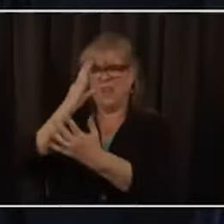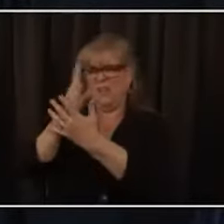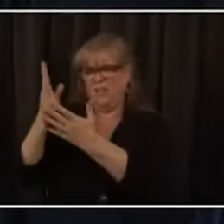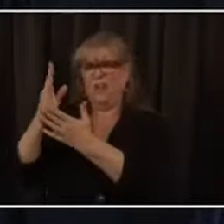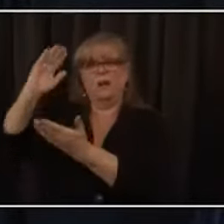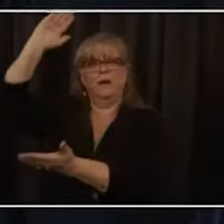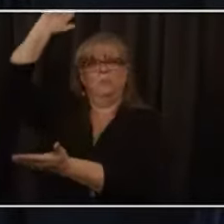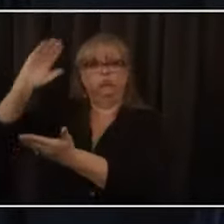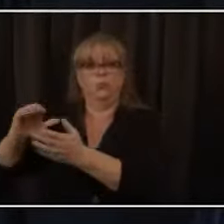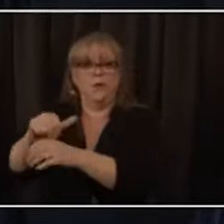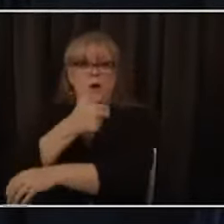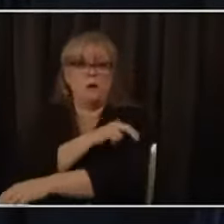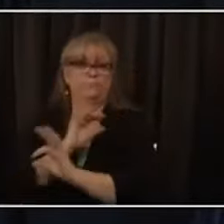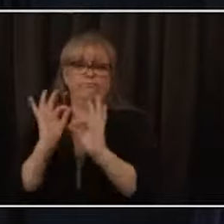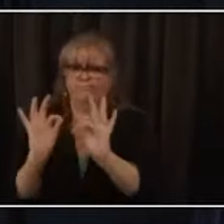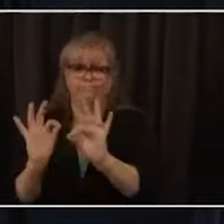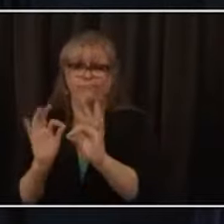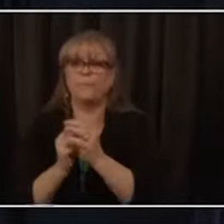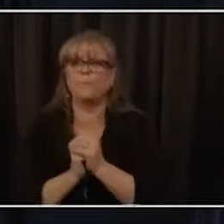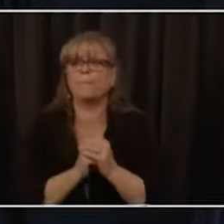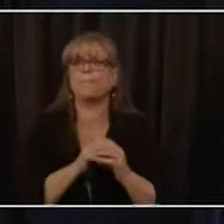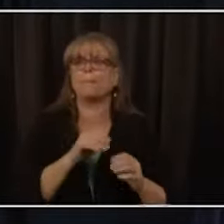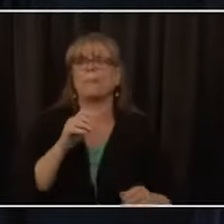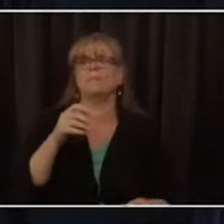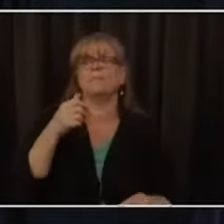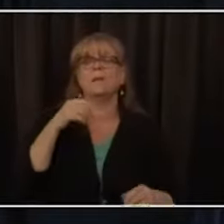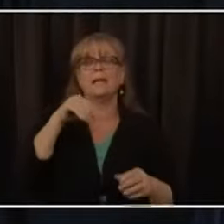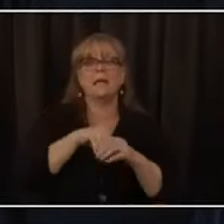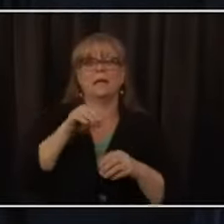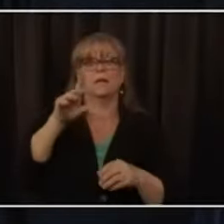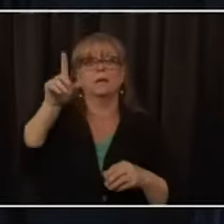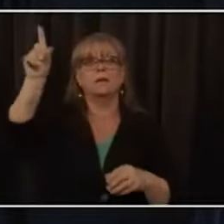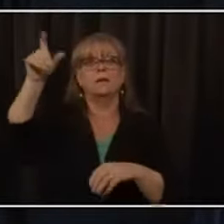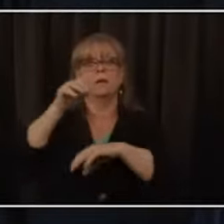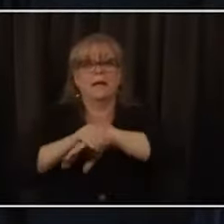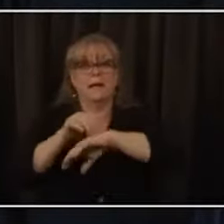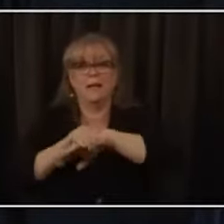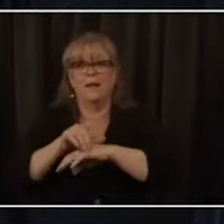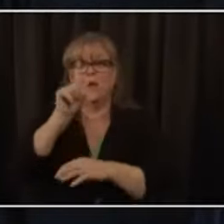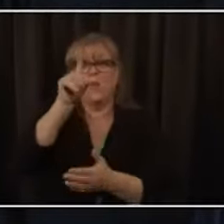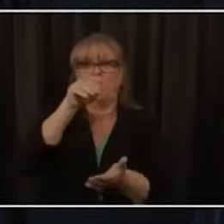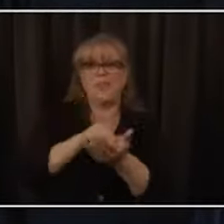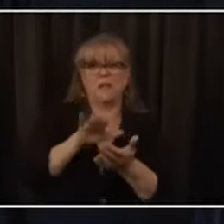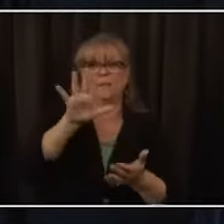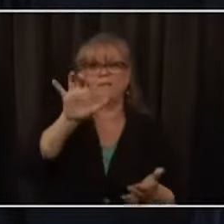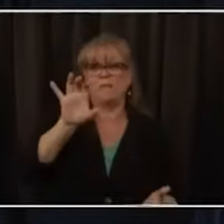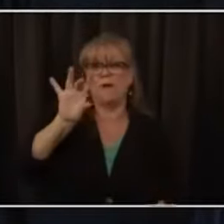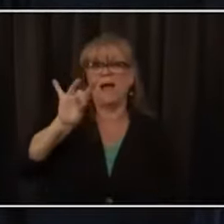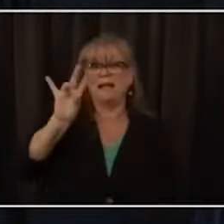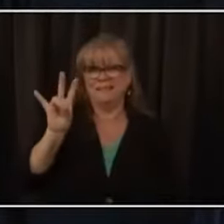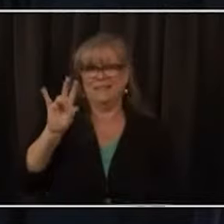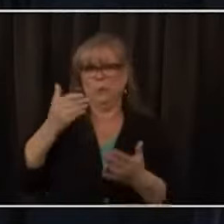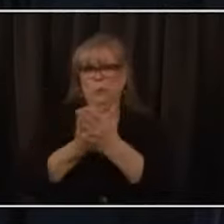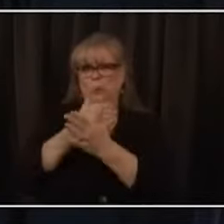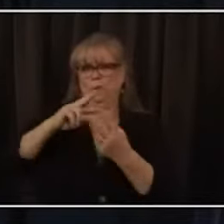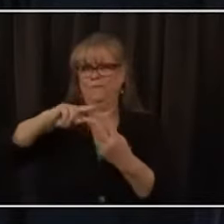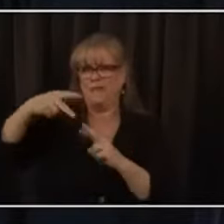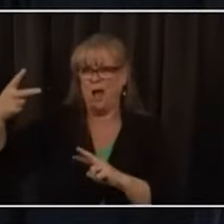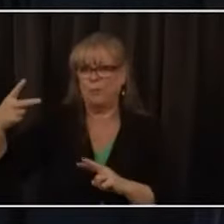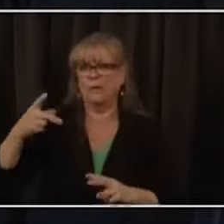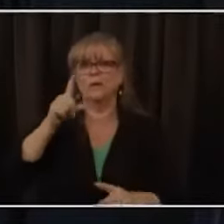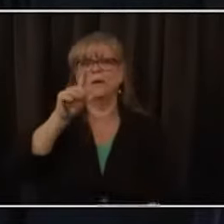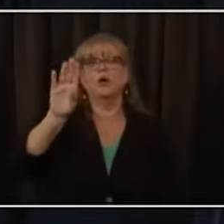1,578 cases of the B117 or UK variant, 12 cases of the P1 Brazil variant, 25 cases